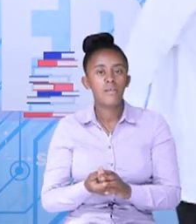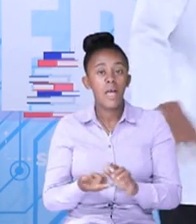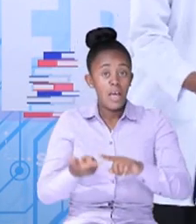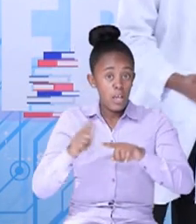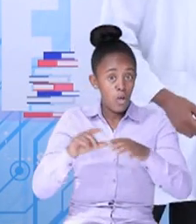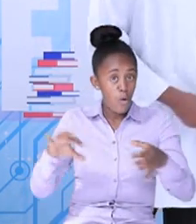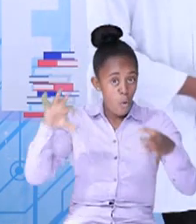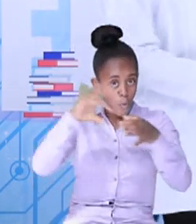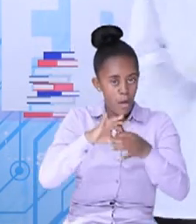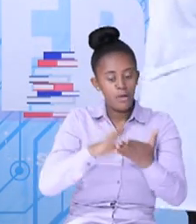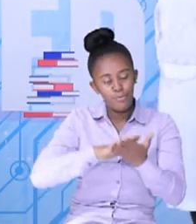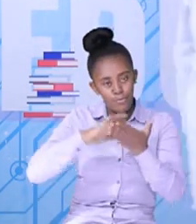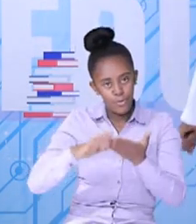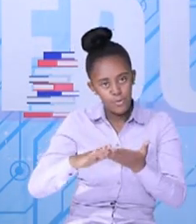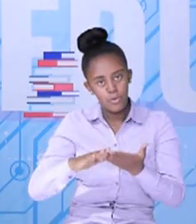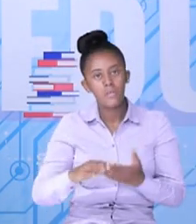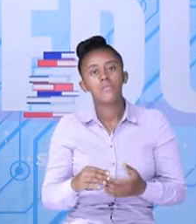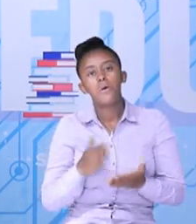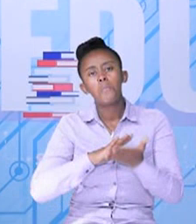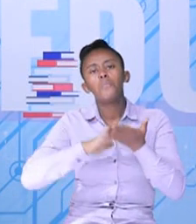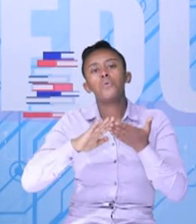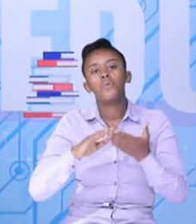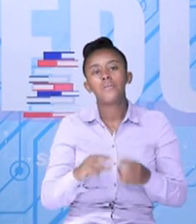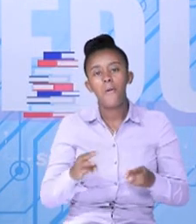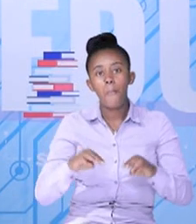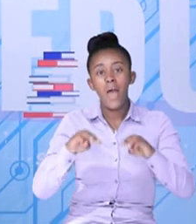selector and a pure field. Here you have a pure magnetic field.